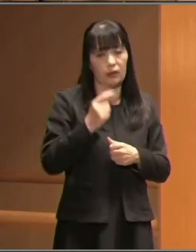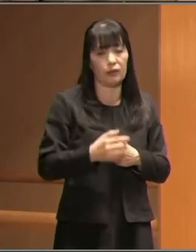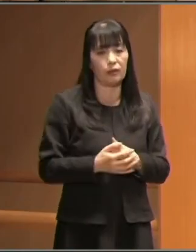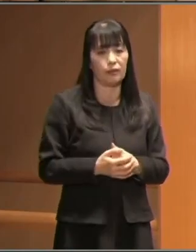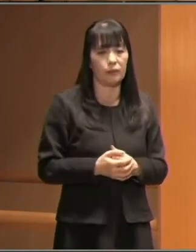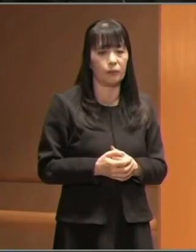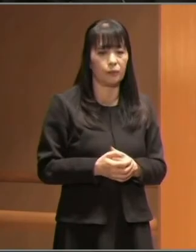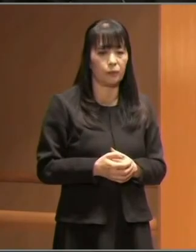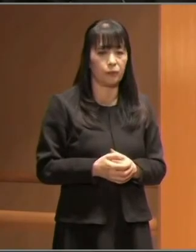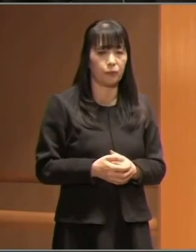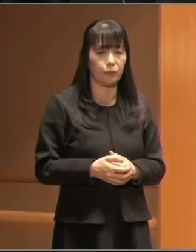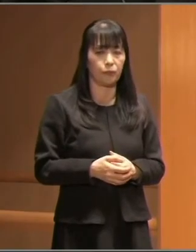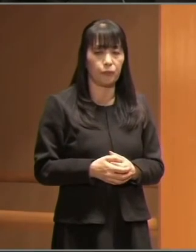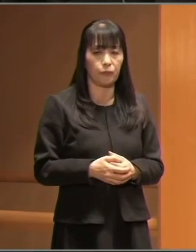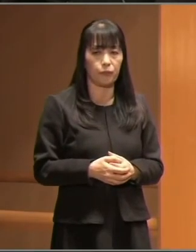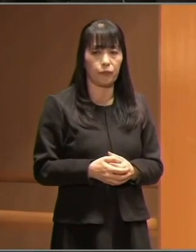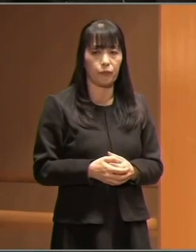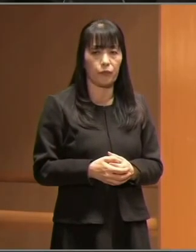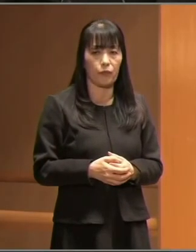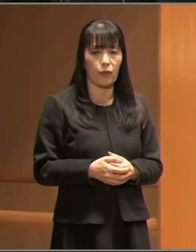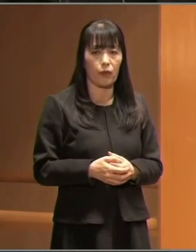this sustainable.